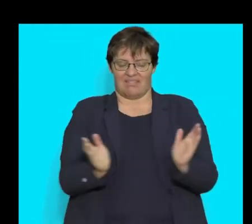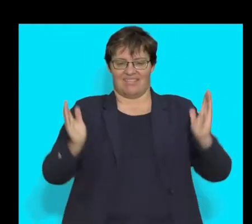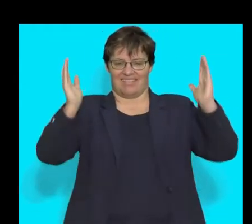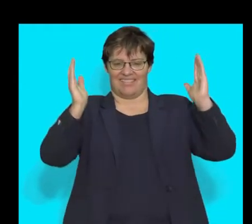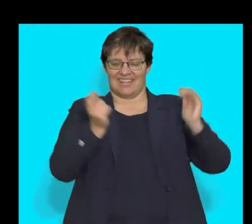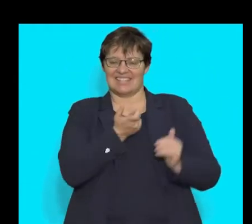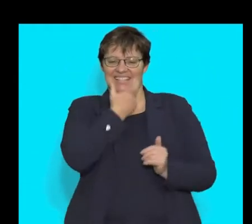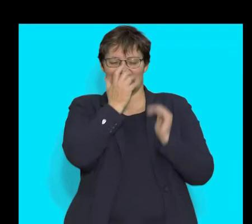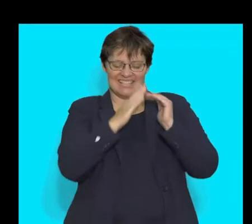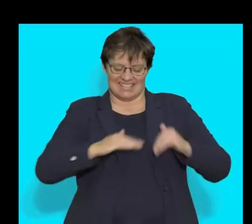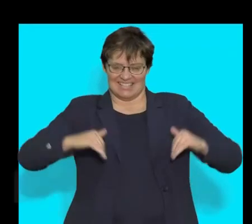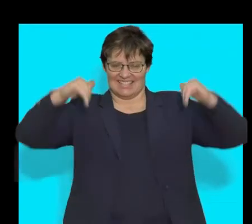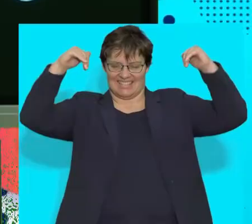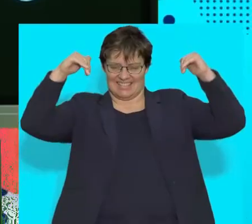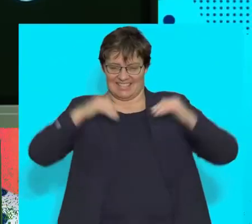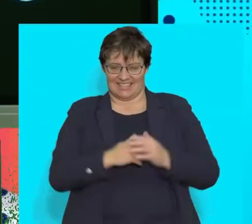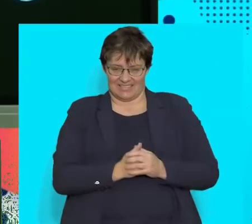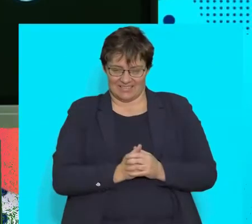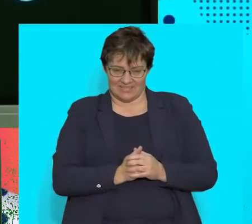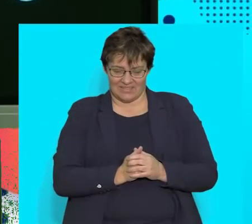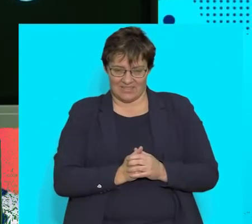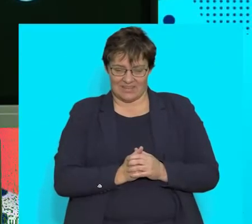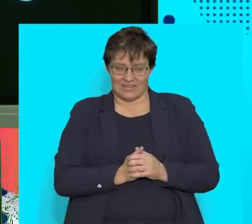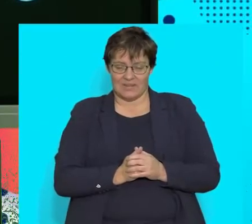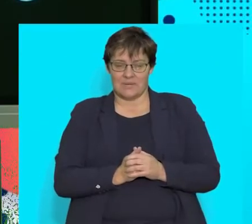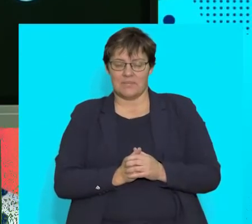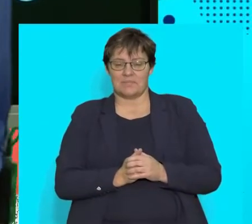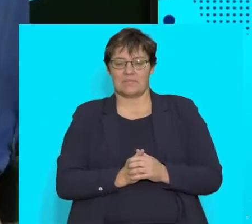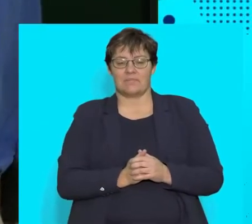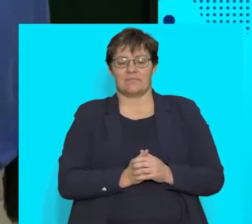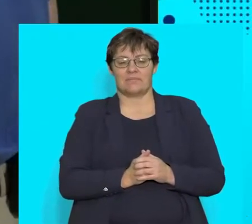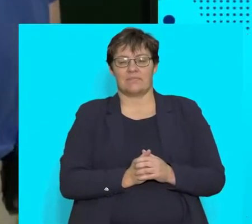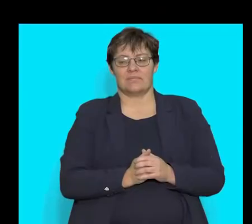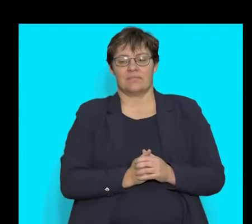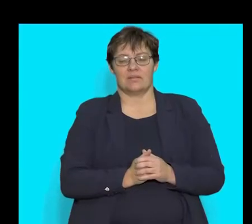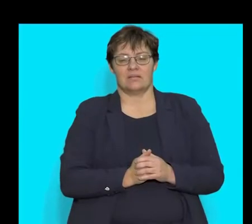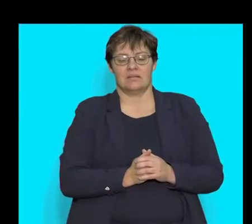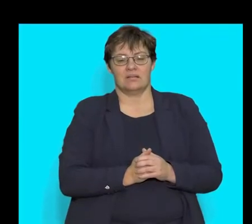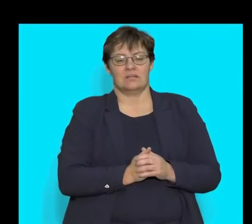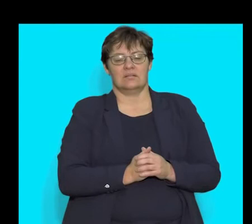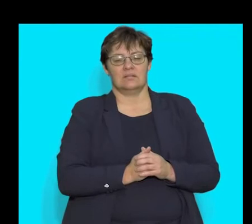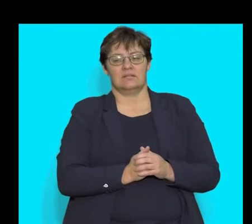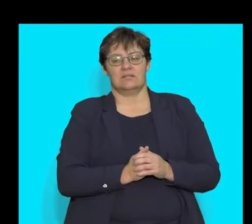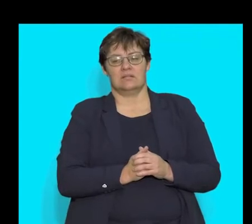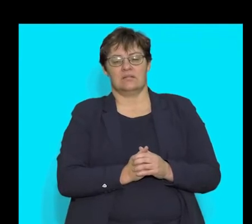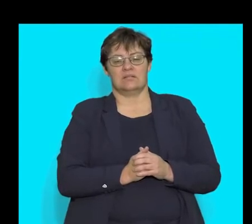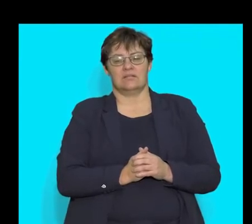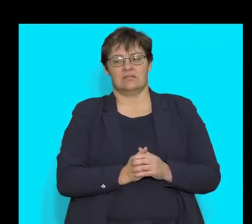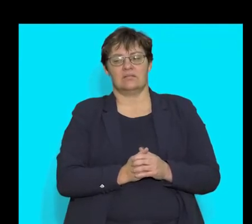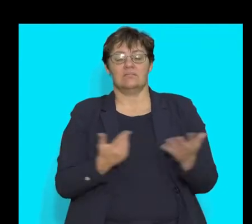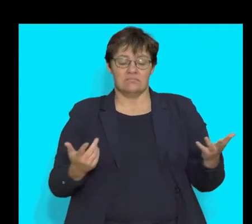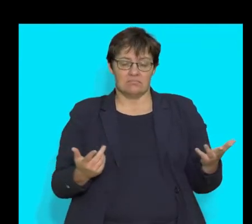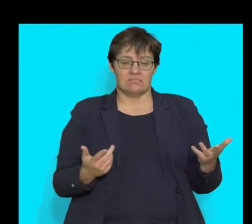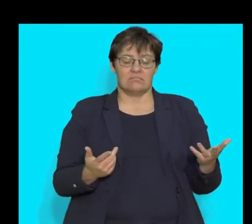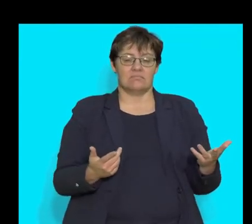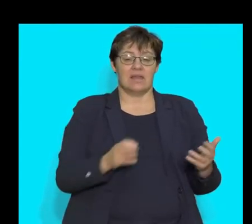up-shaped, smiley-faced parabola. It would go right round like this. Now, it's a graph of